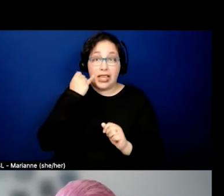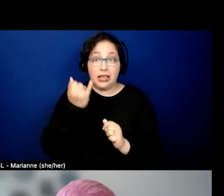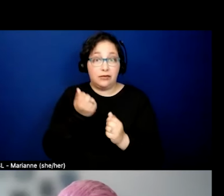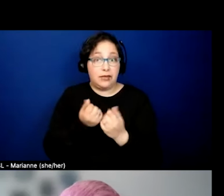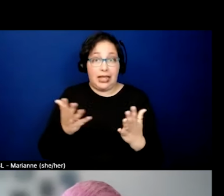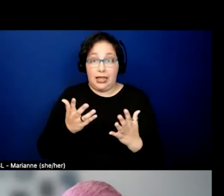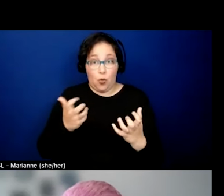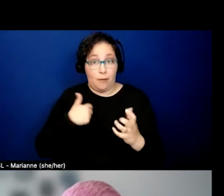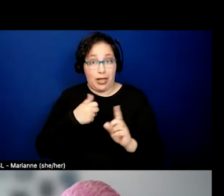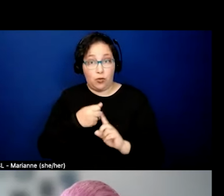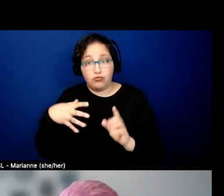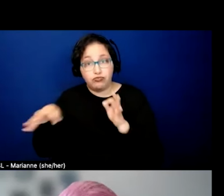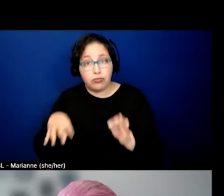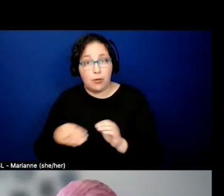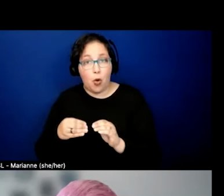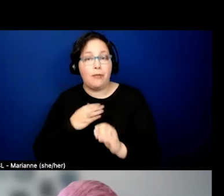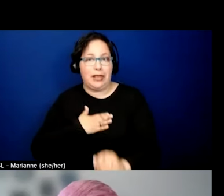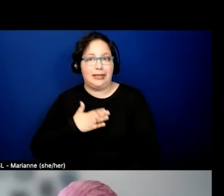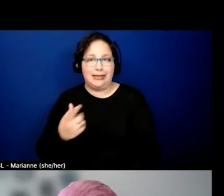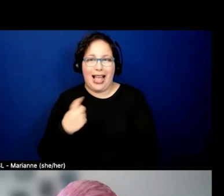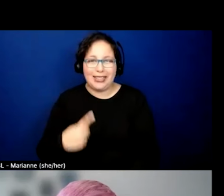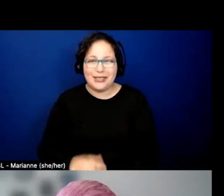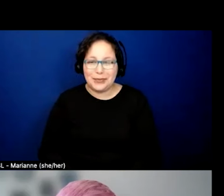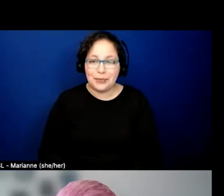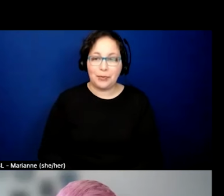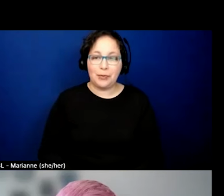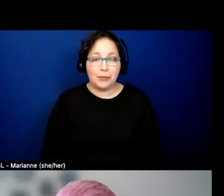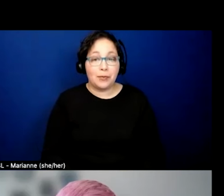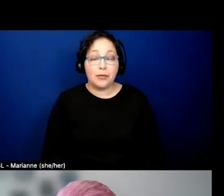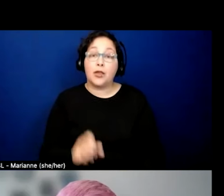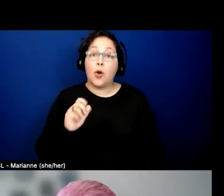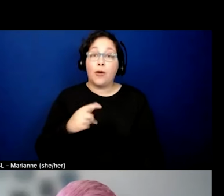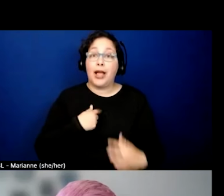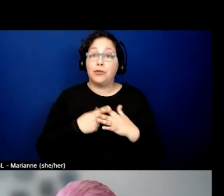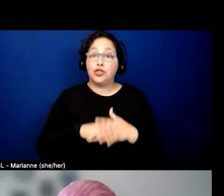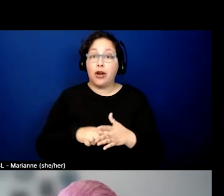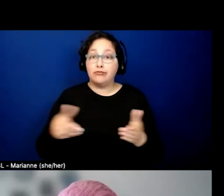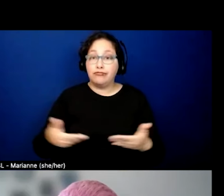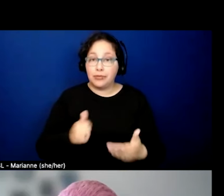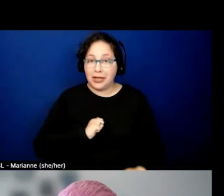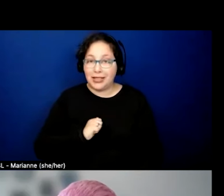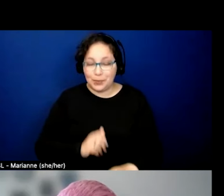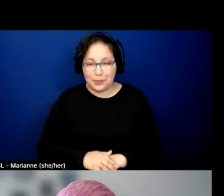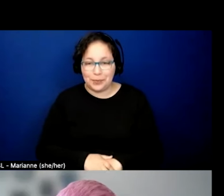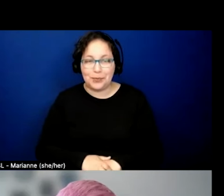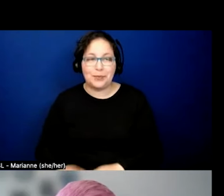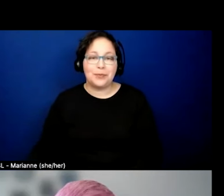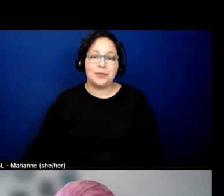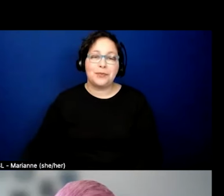me to chat more about. And I'll start by describing myself. I'm